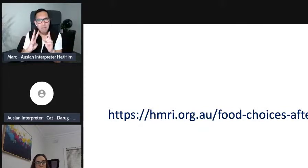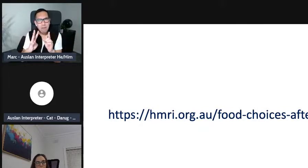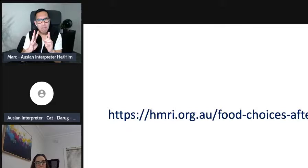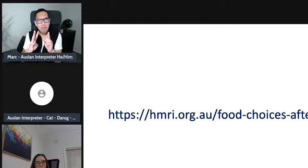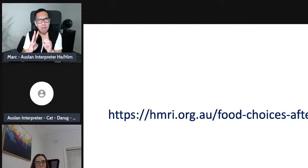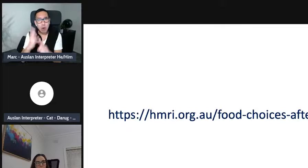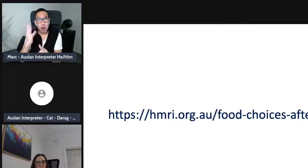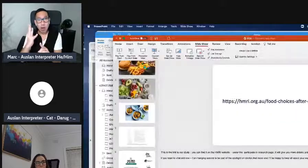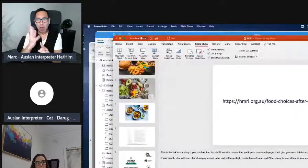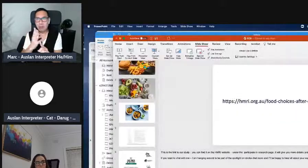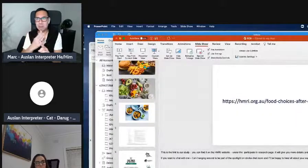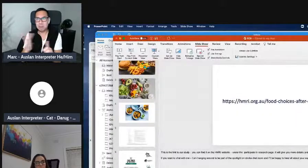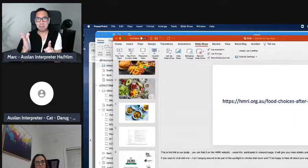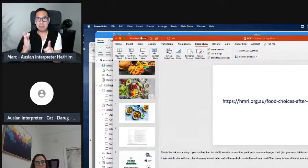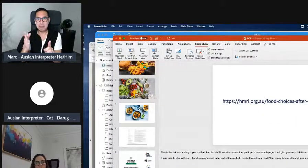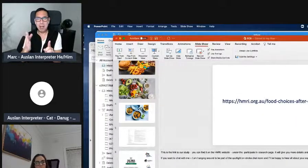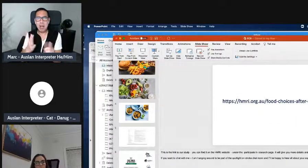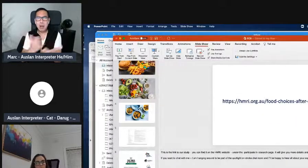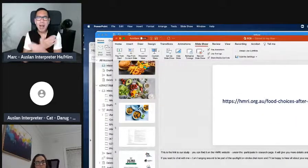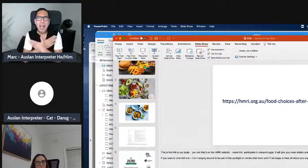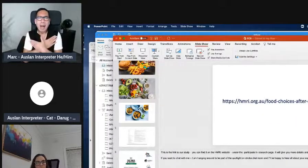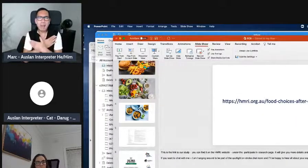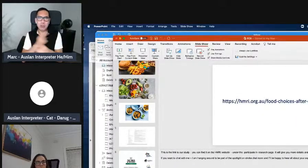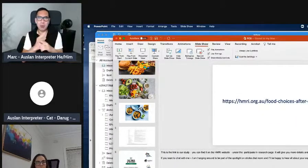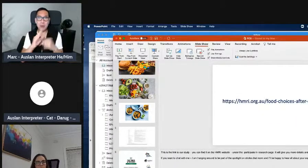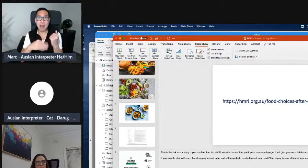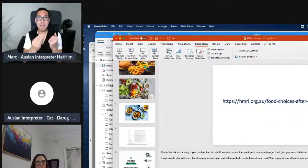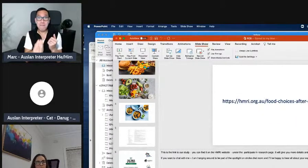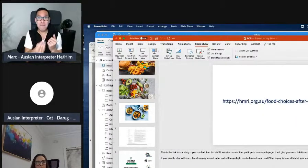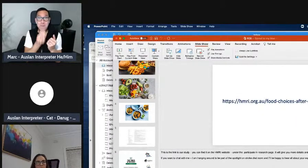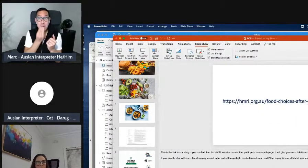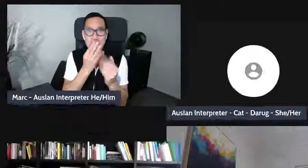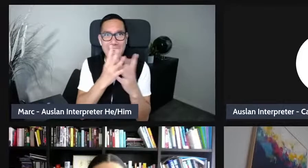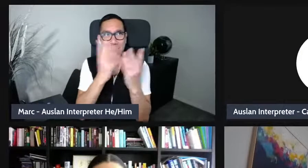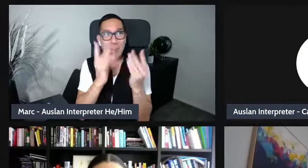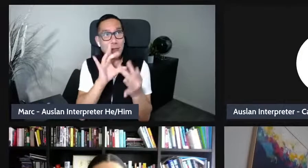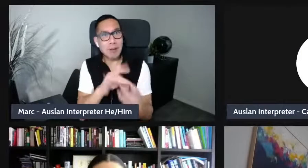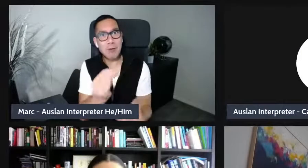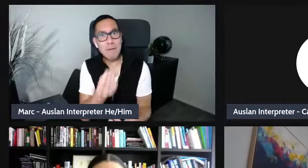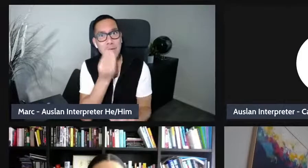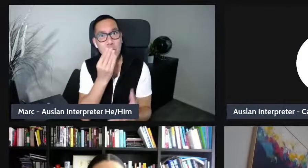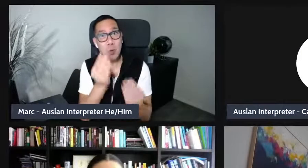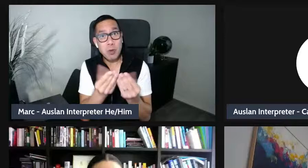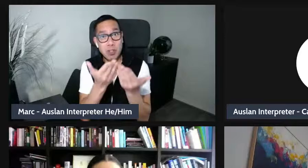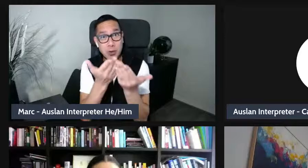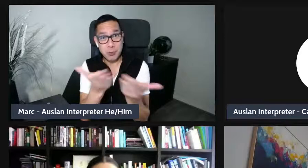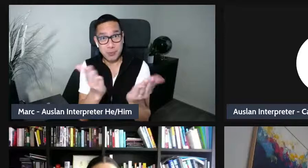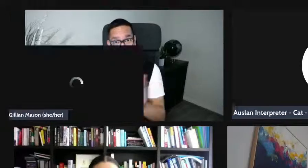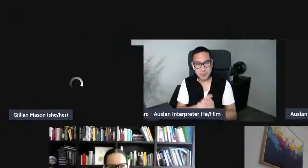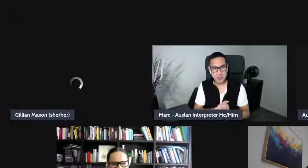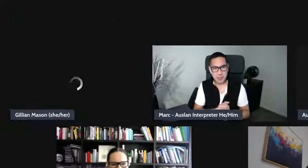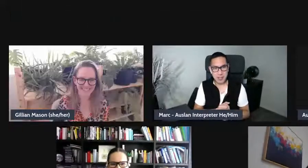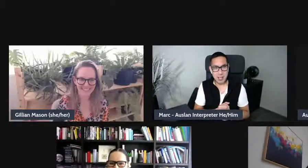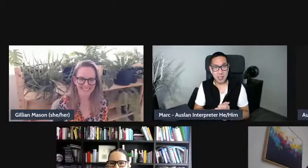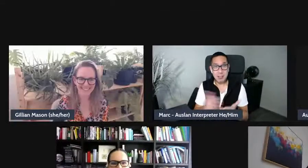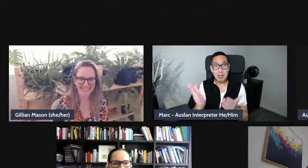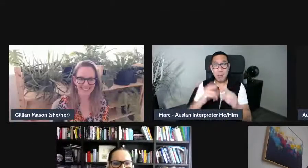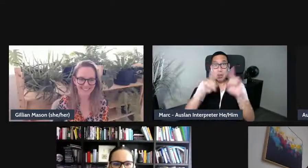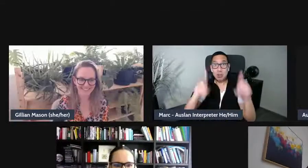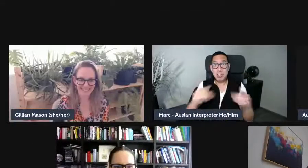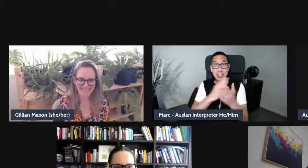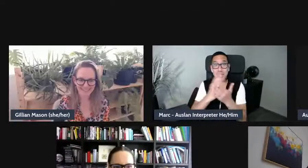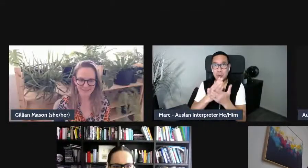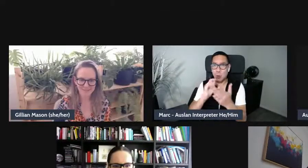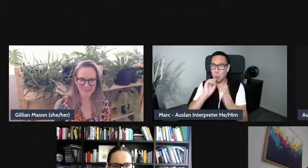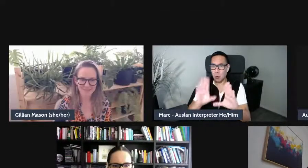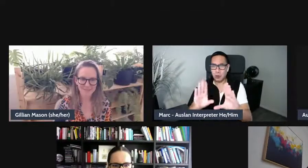come and chat all things food with you all. So I will just stop my screen sharing. Yes. So yeah,